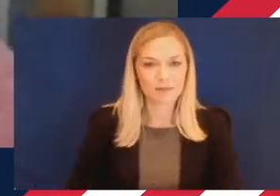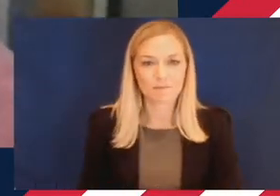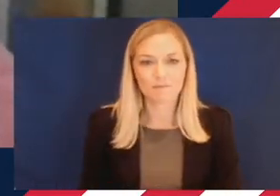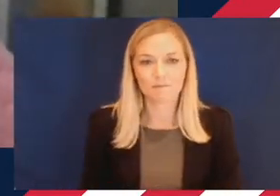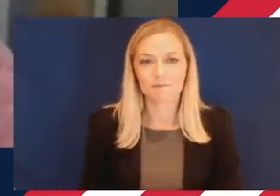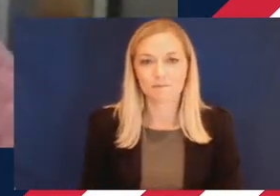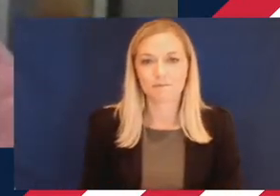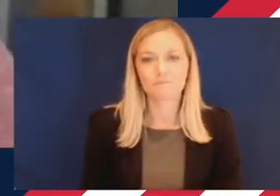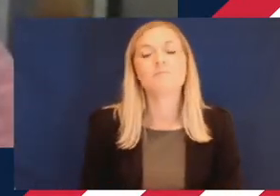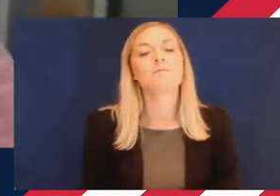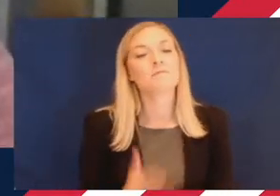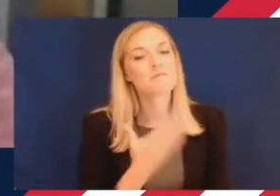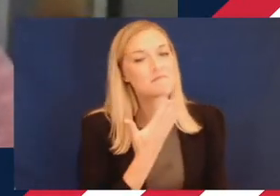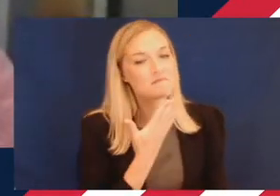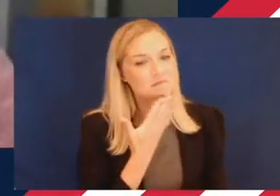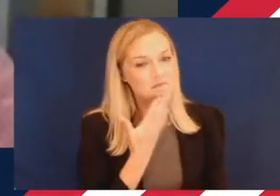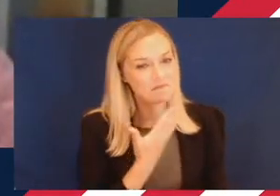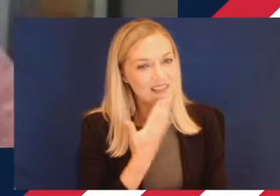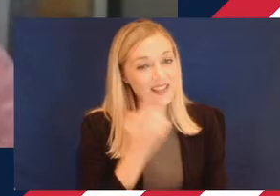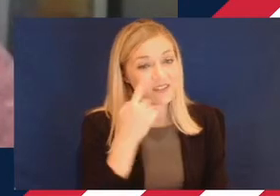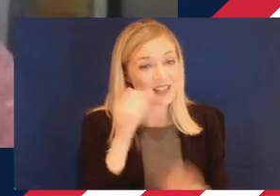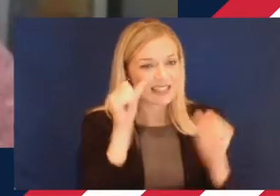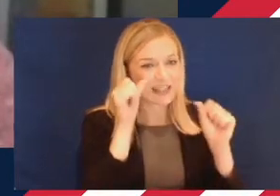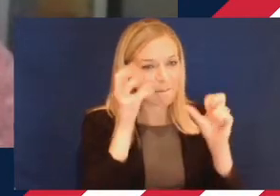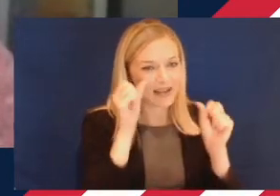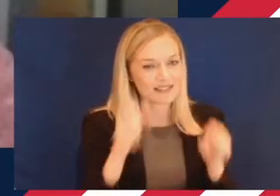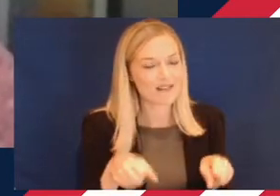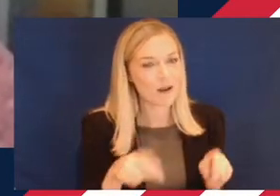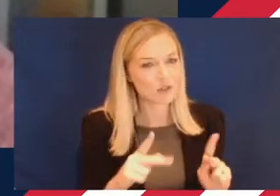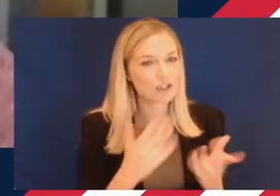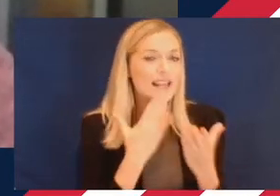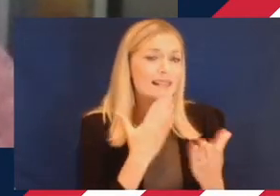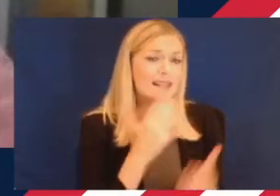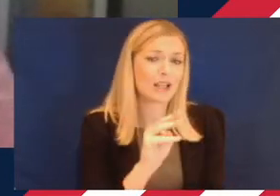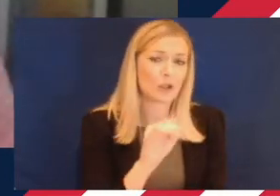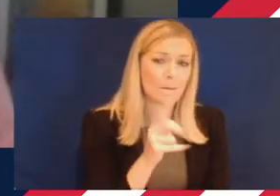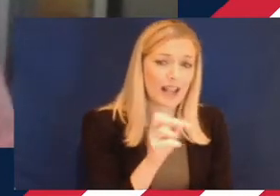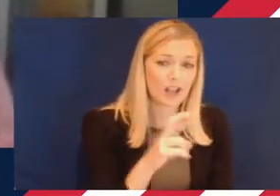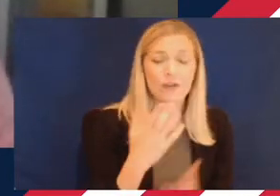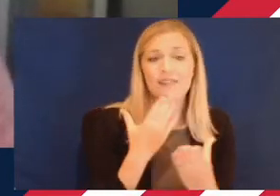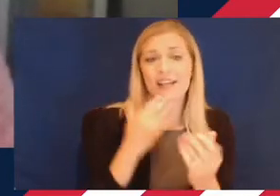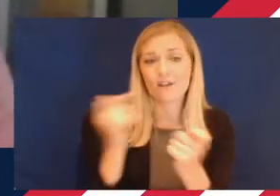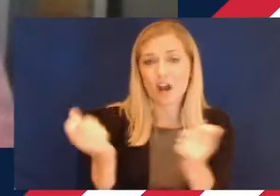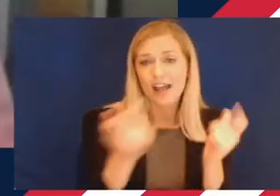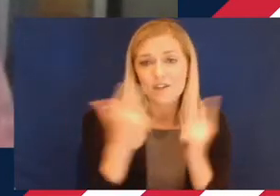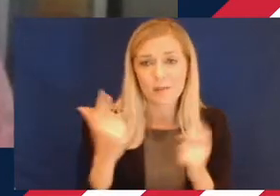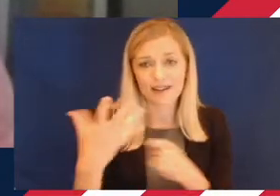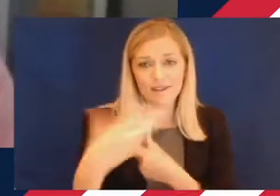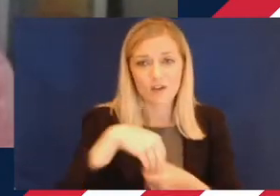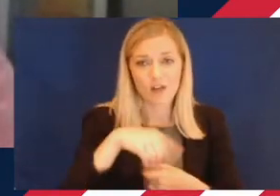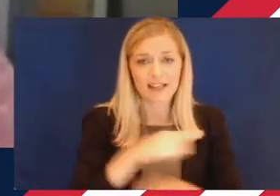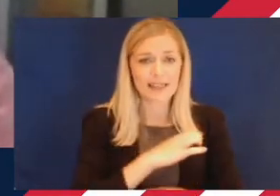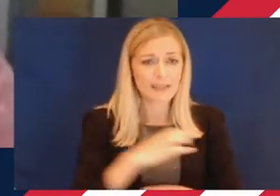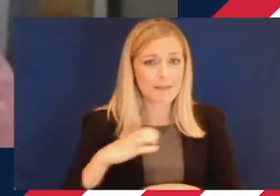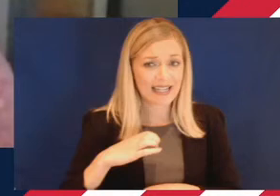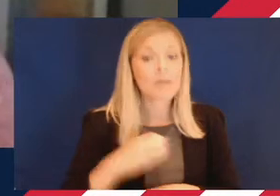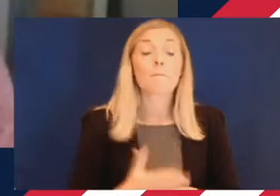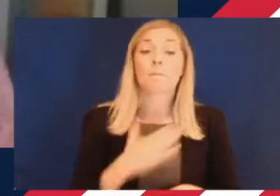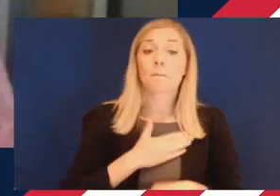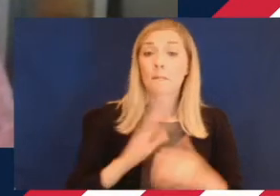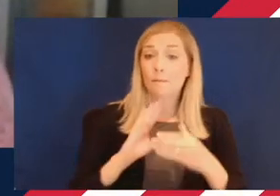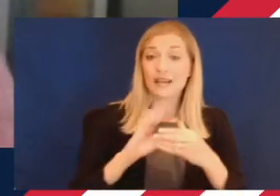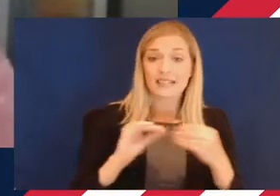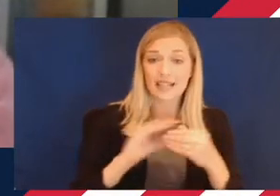Hello, thank you for this amazing opportunity. Thank you, Mayor, and thank you for everybody on this committee. My testimony comes to you from